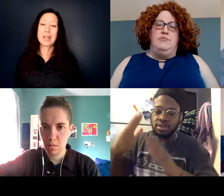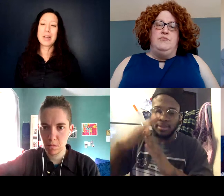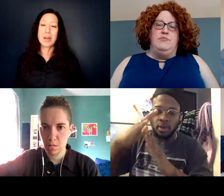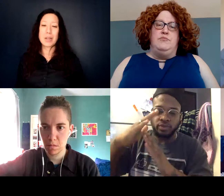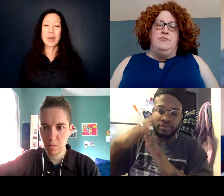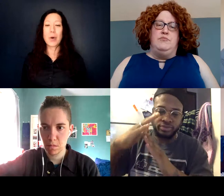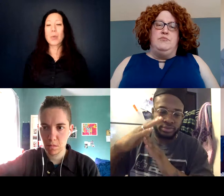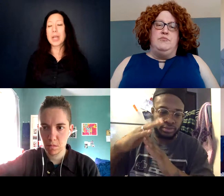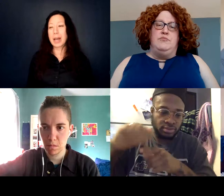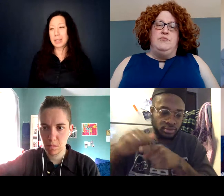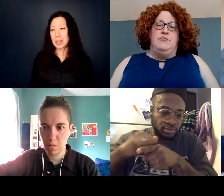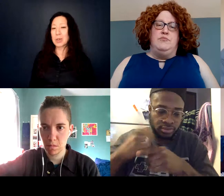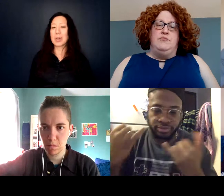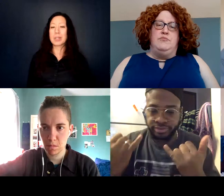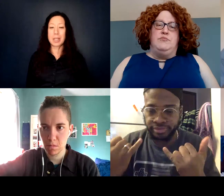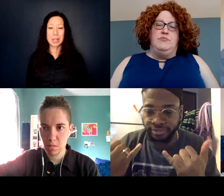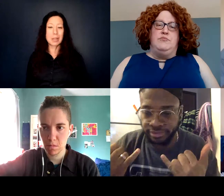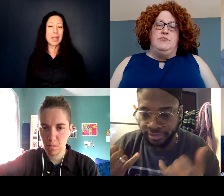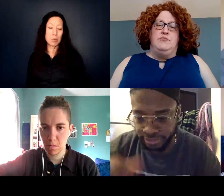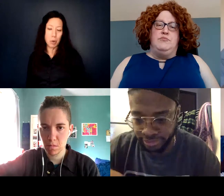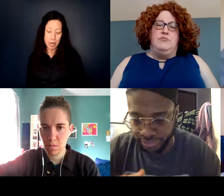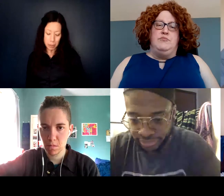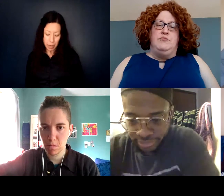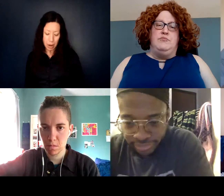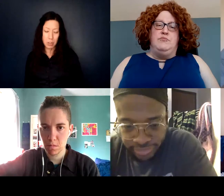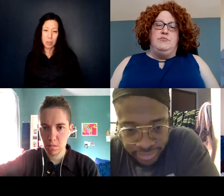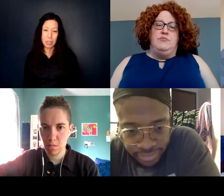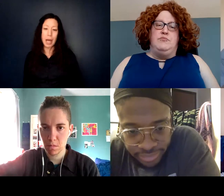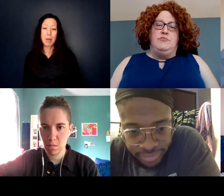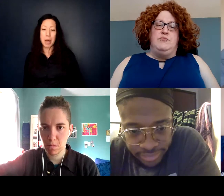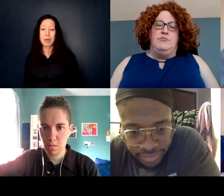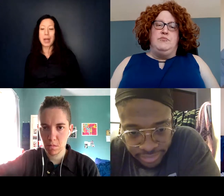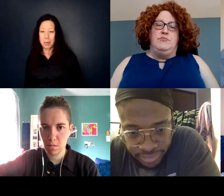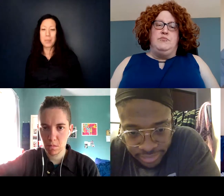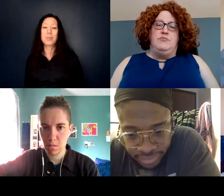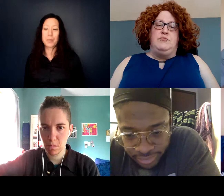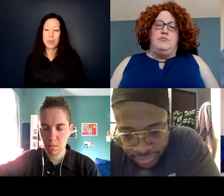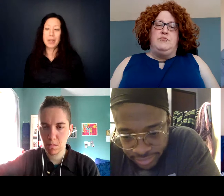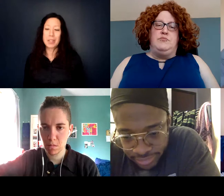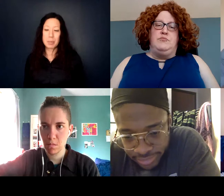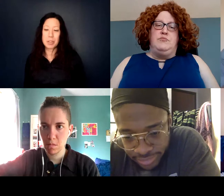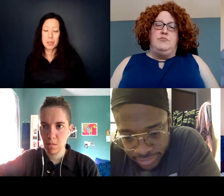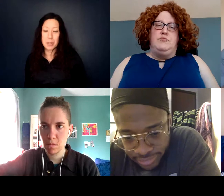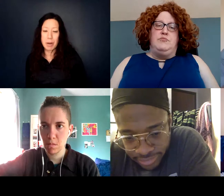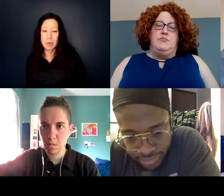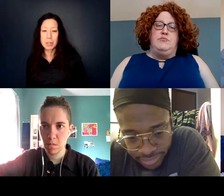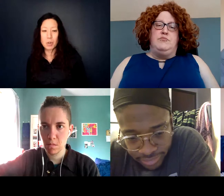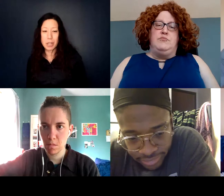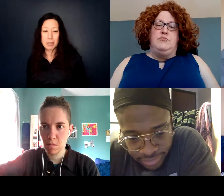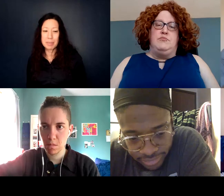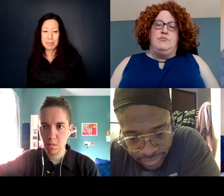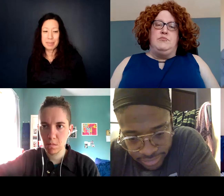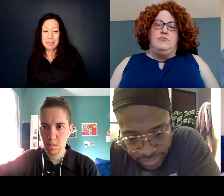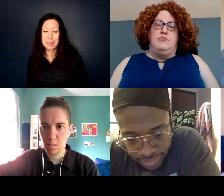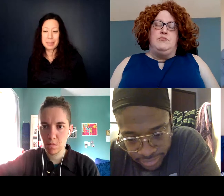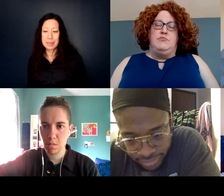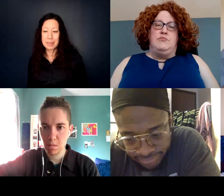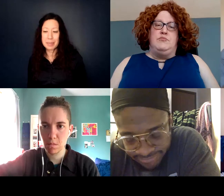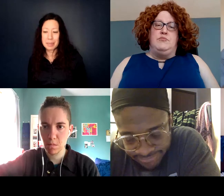and, we had to do, it's like hitting the brakes. We have to do a timeout now to be sure that everyone's